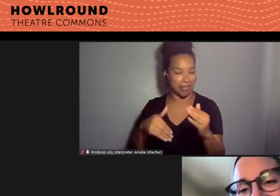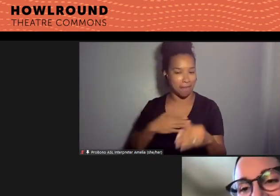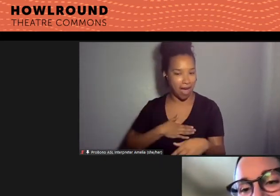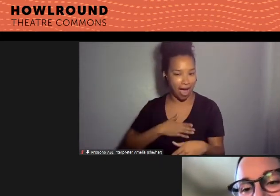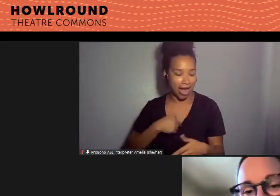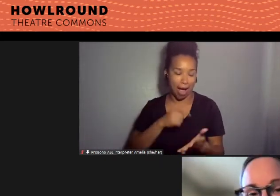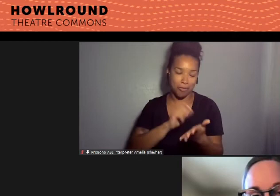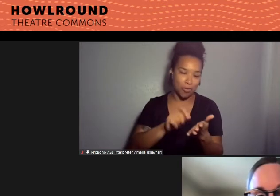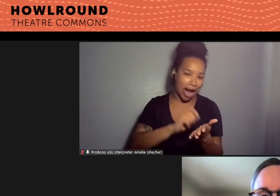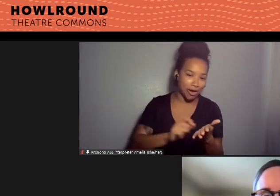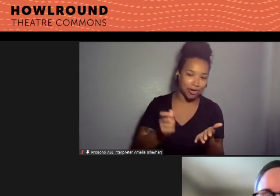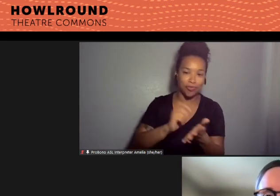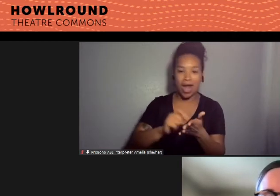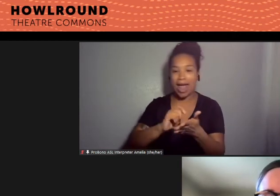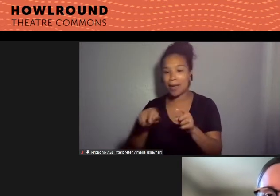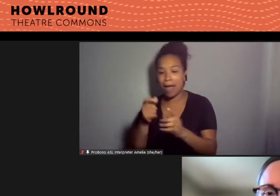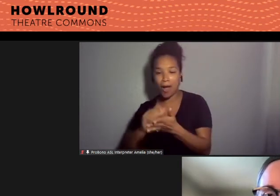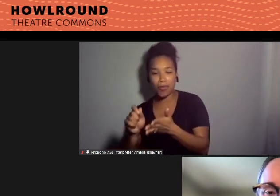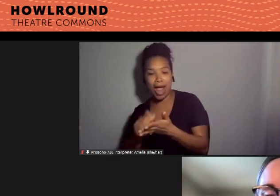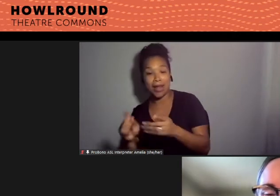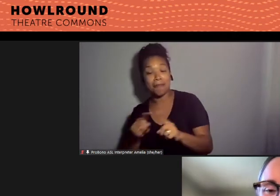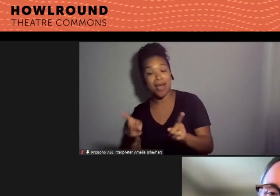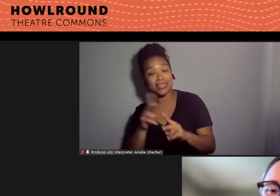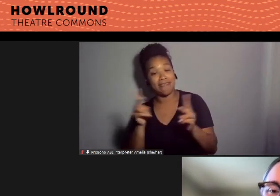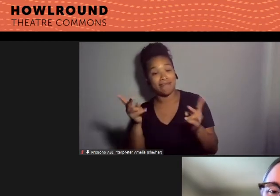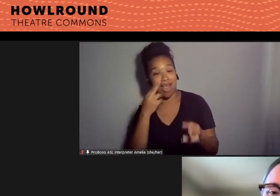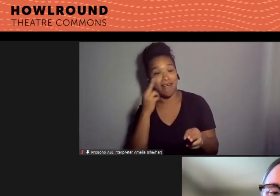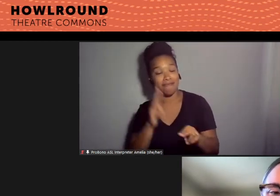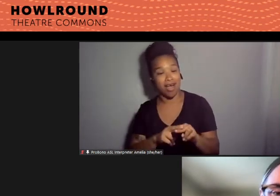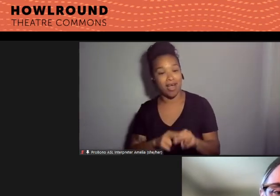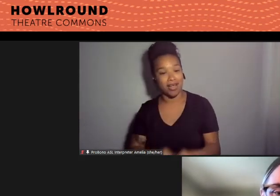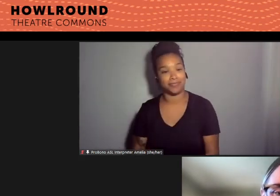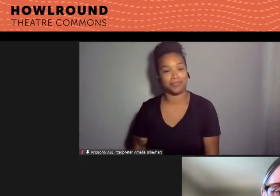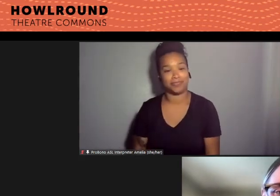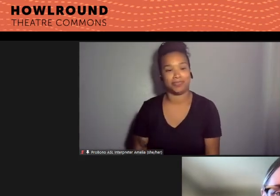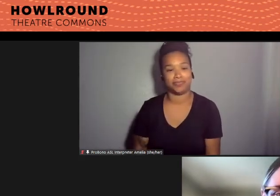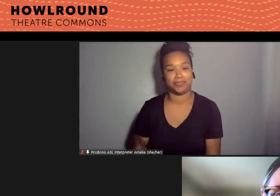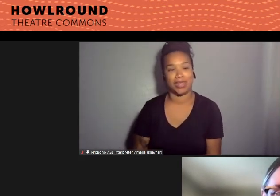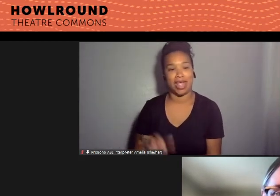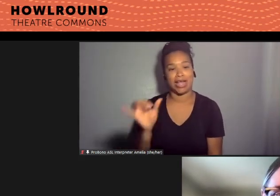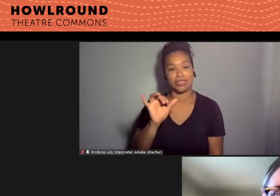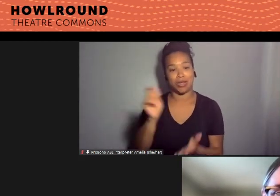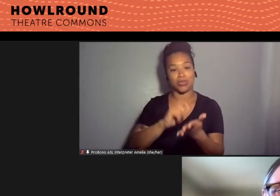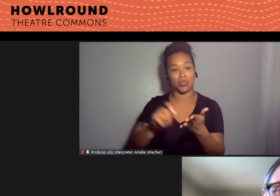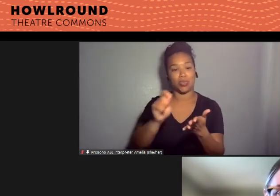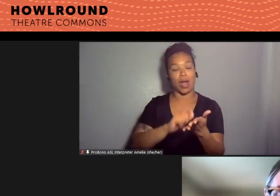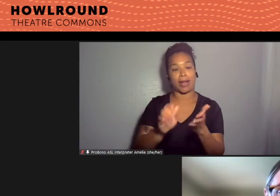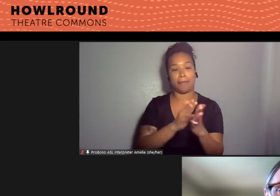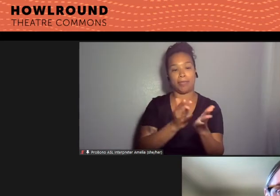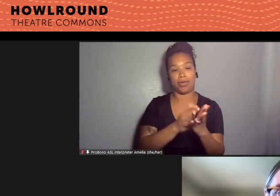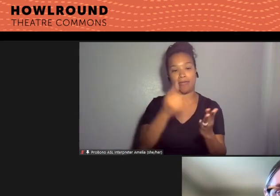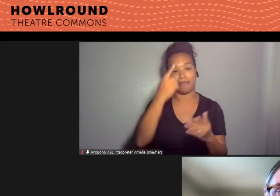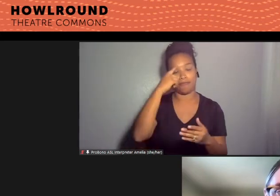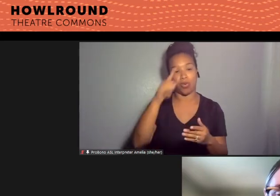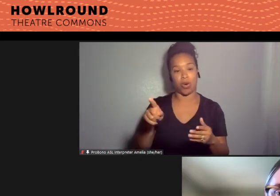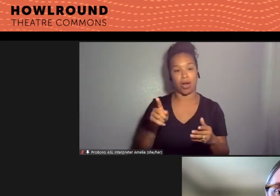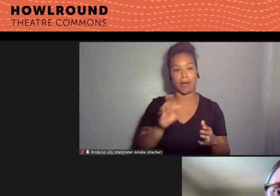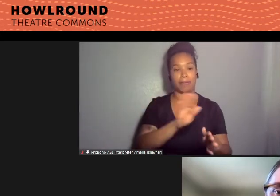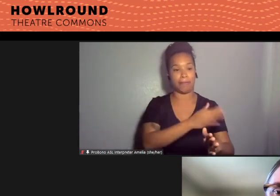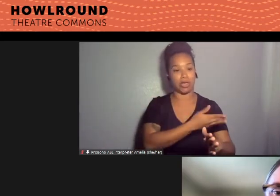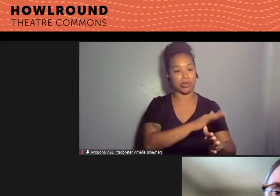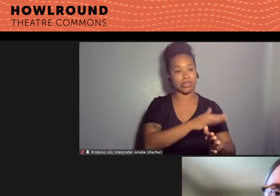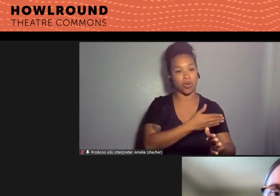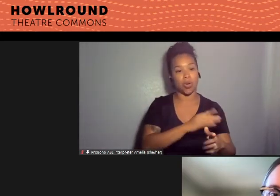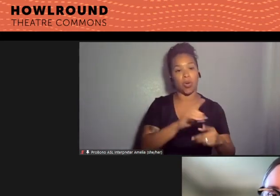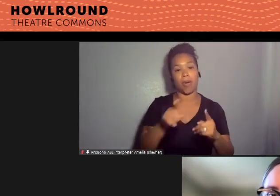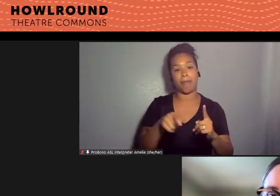it is quite fun to do, as well as writing the books for several musicals, including one at Bath Supreme Court called Justice, an